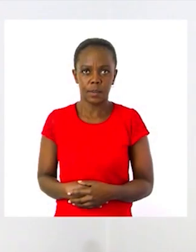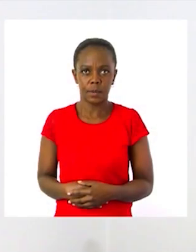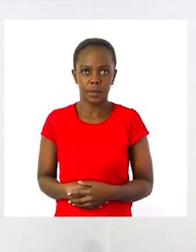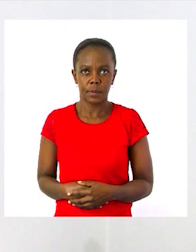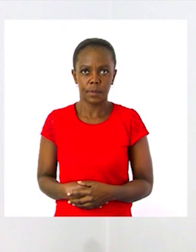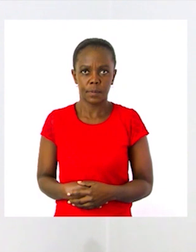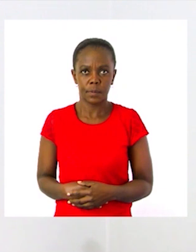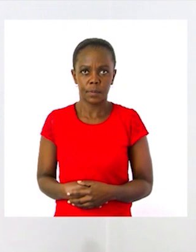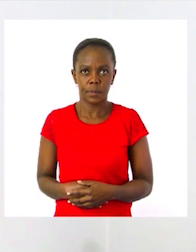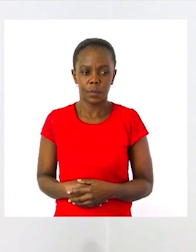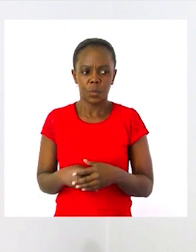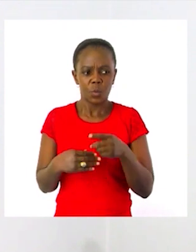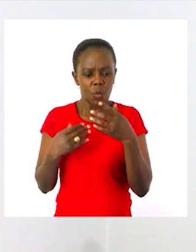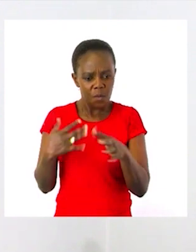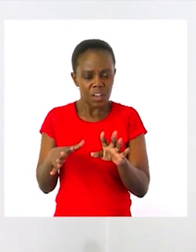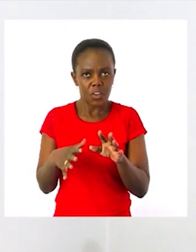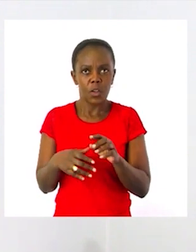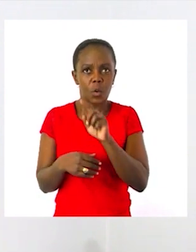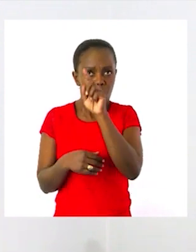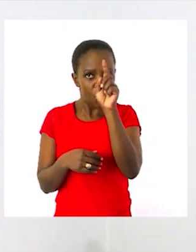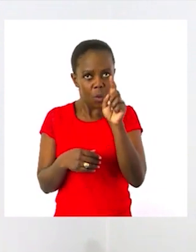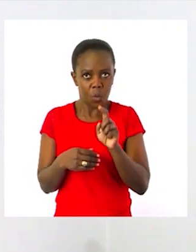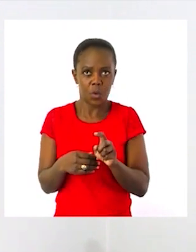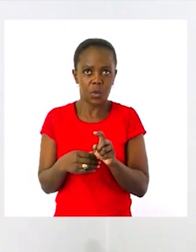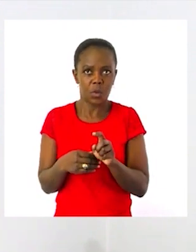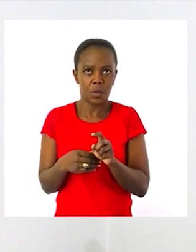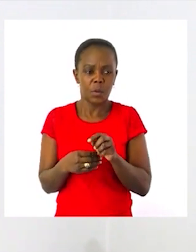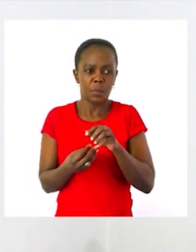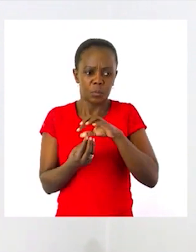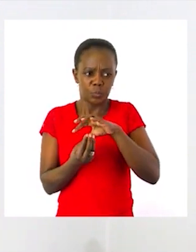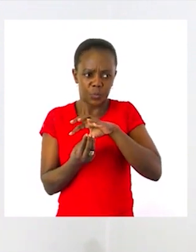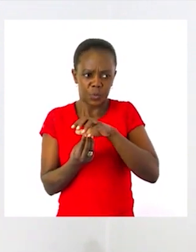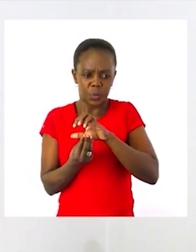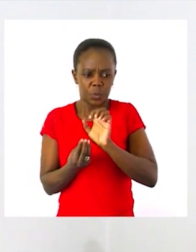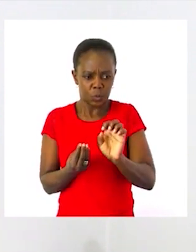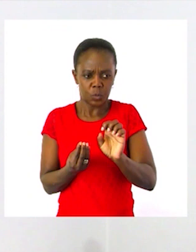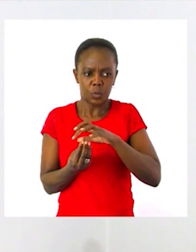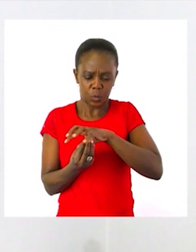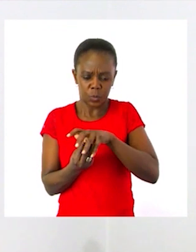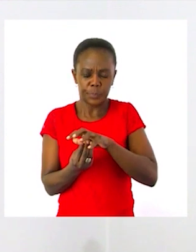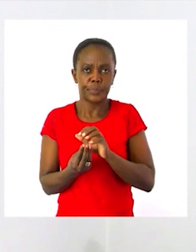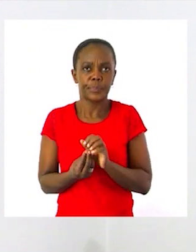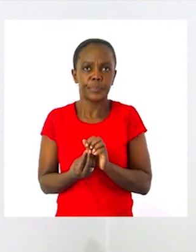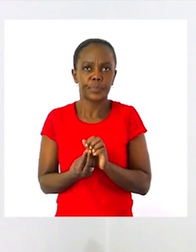Were you able to answer all the questions about your family?